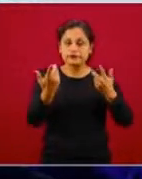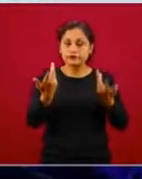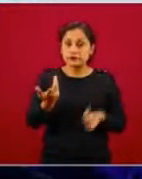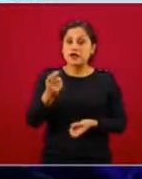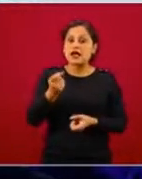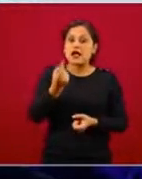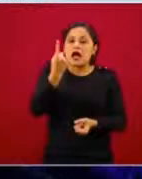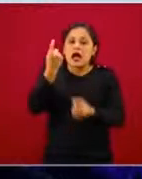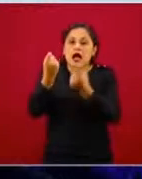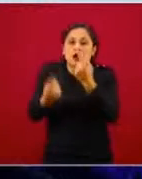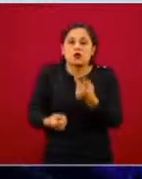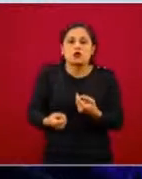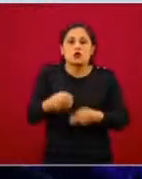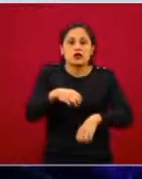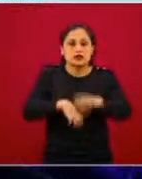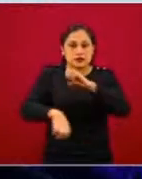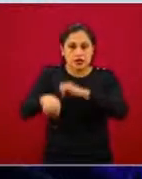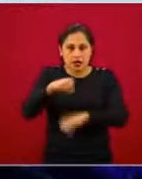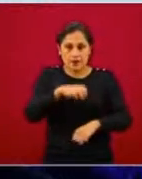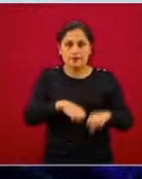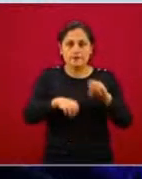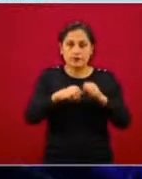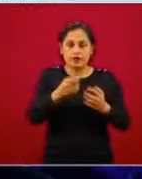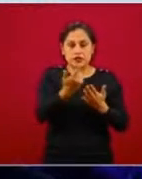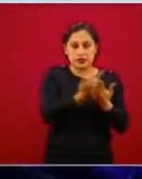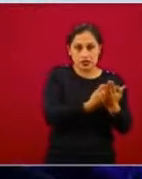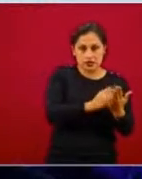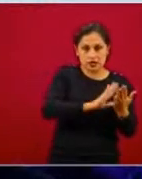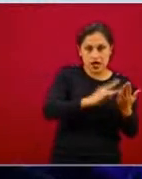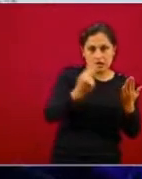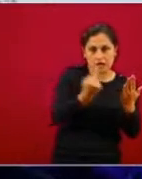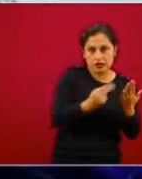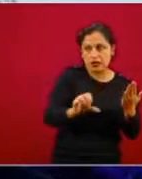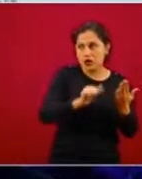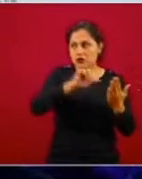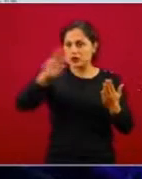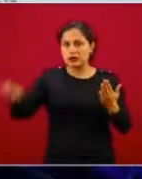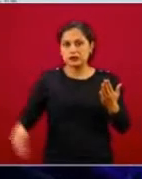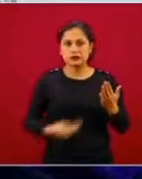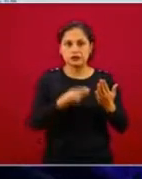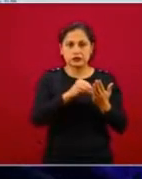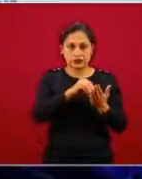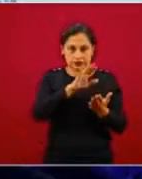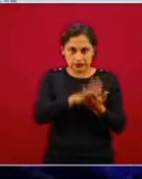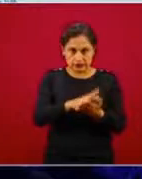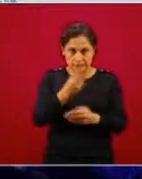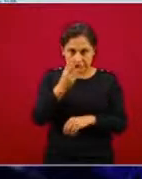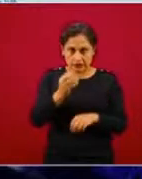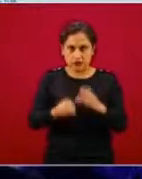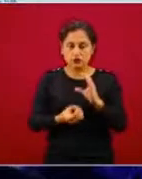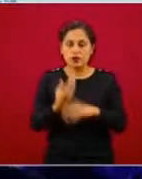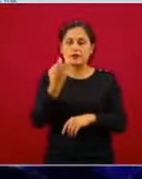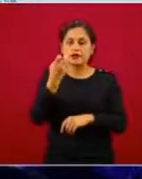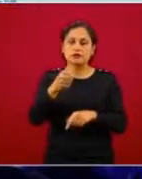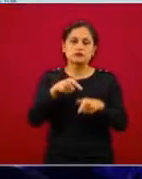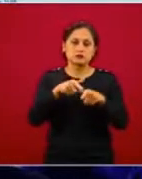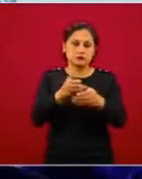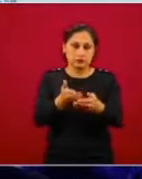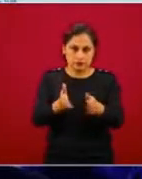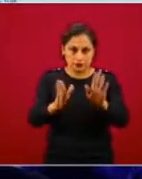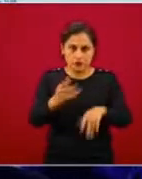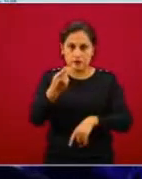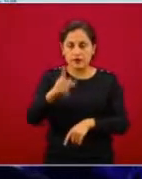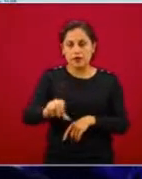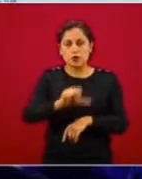public. esenciales, incluyendo las tres nuevas esenciales. La siguiente. Villahermosa, hospitalización, Villahermosa, here lo are mismo, their excede